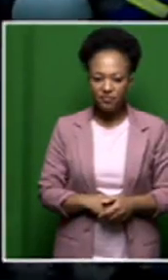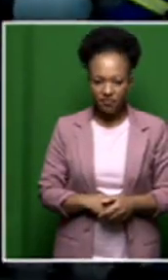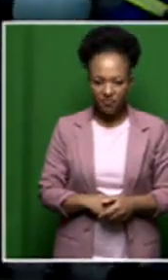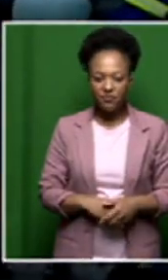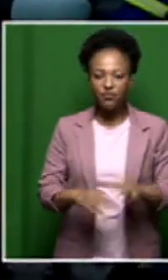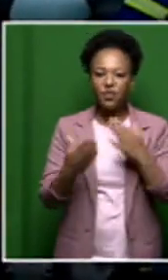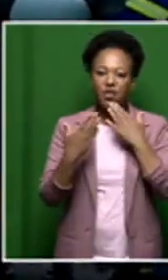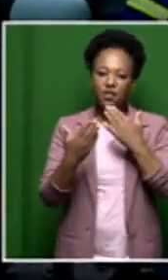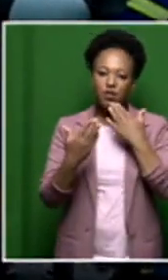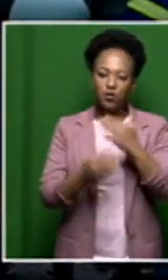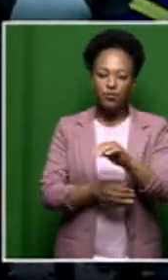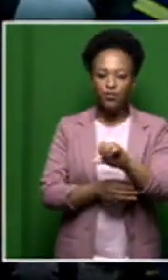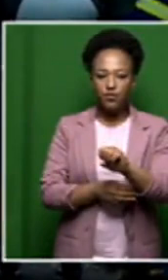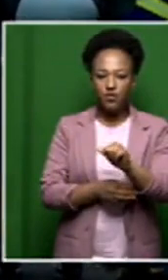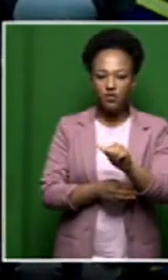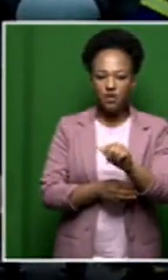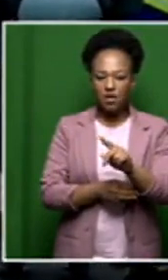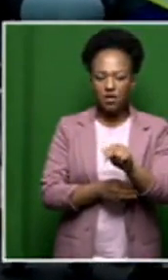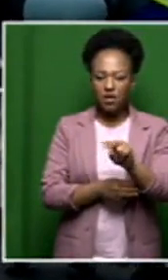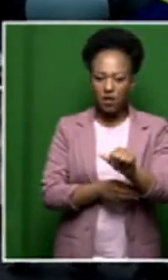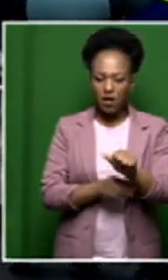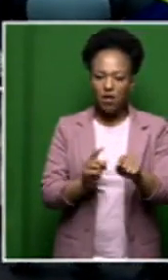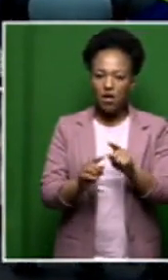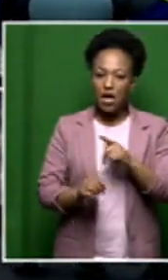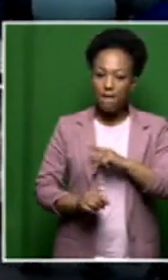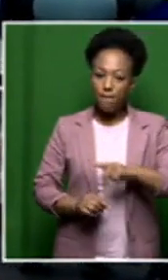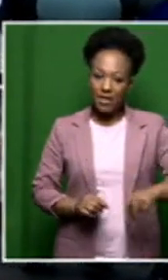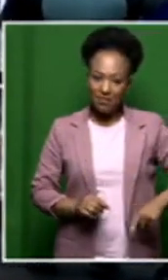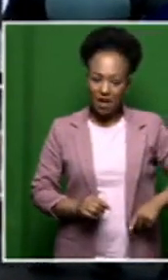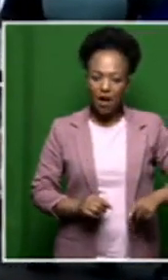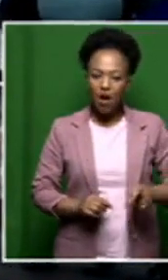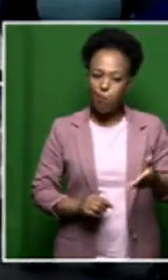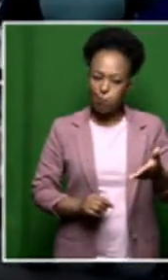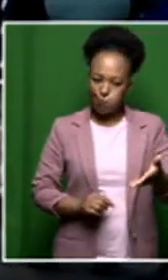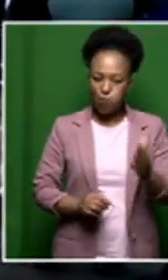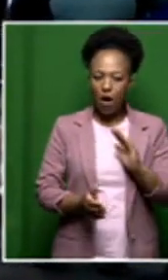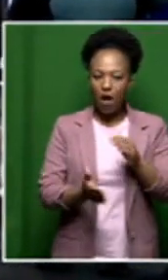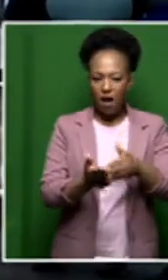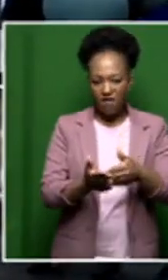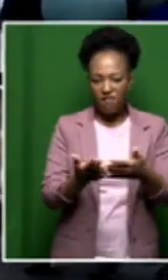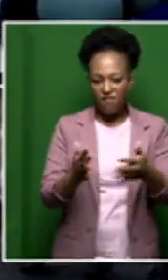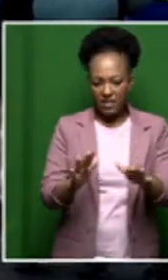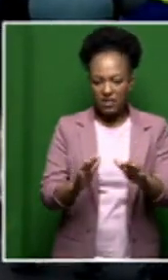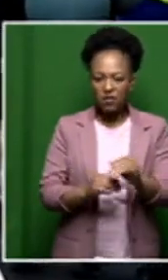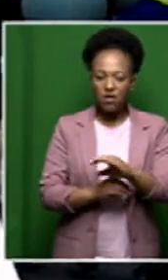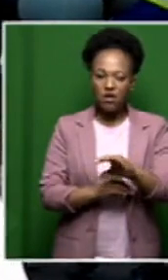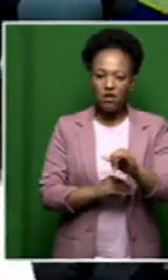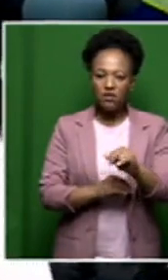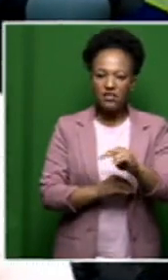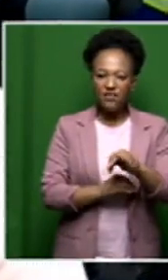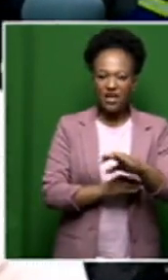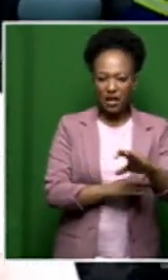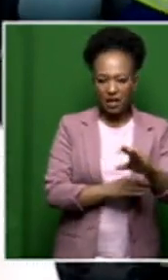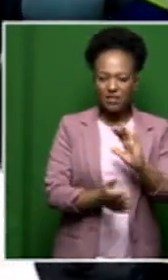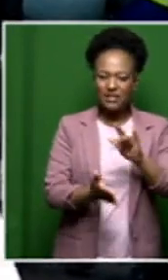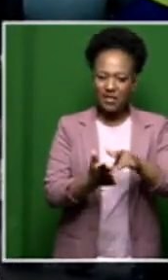Thanks, Sakina. Yes, indeed, Sakina. The Premier of the province, Sihle Zikalala, has arrived here at the Pinetown Civic Centre. As we know that the Premier will be